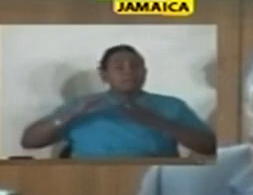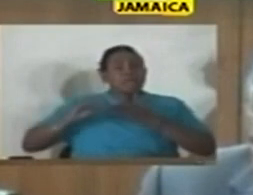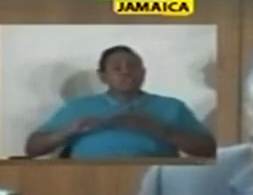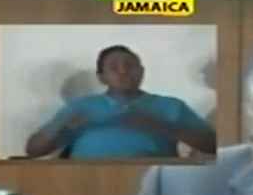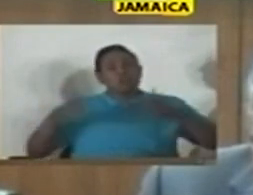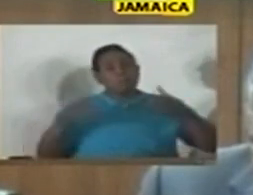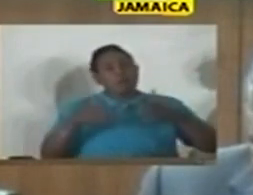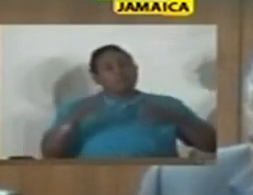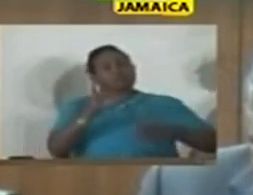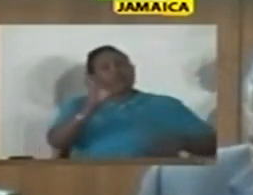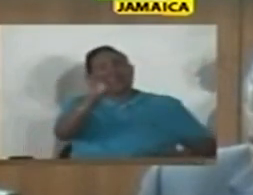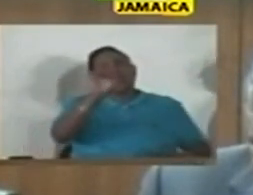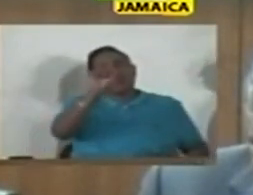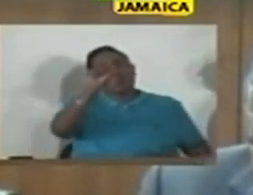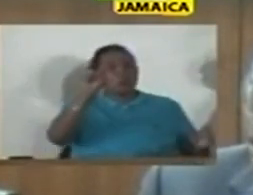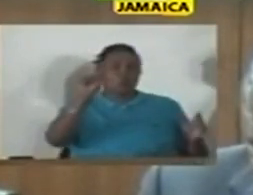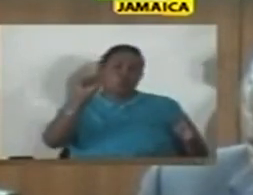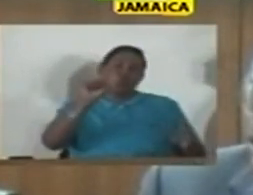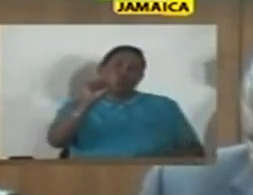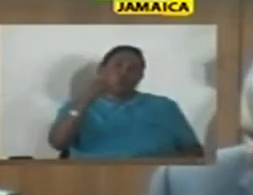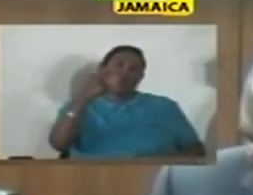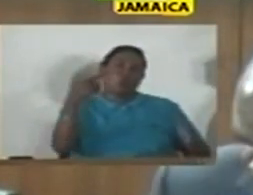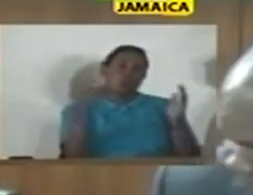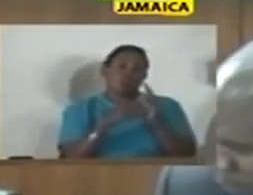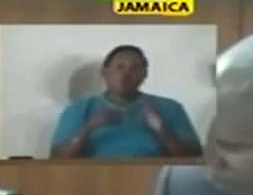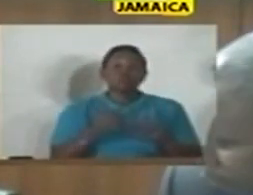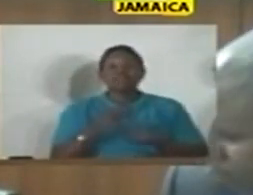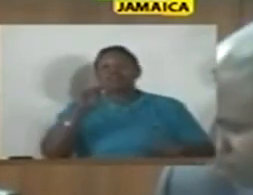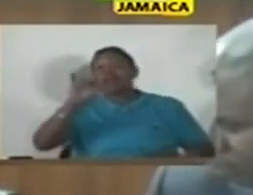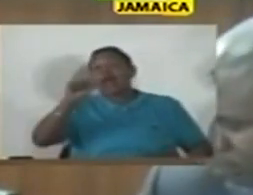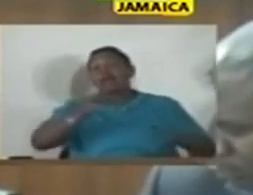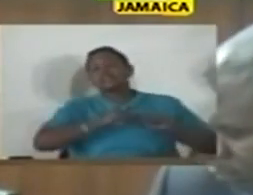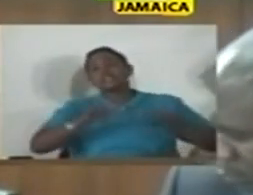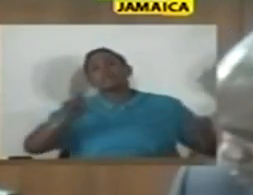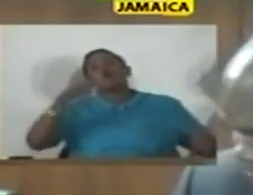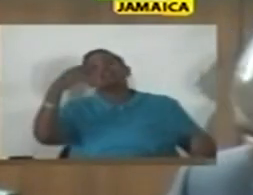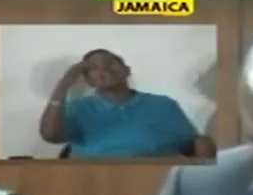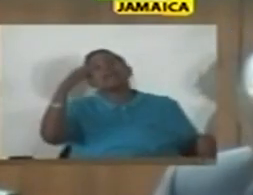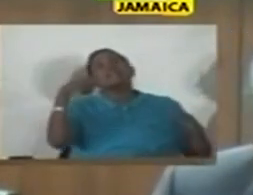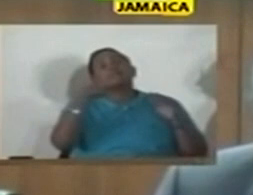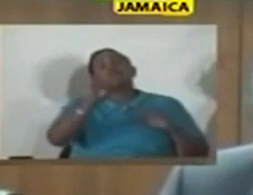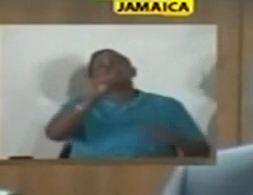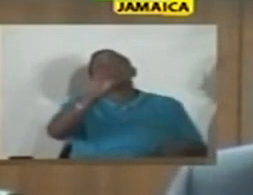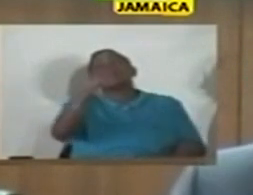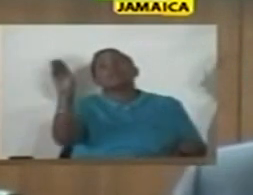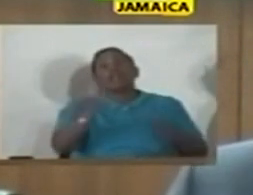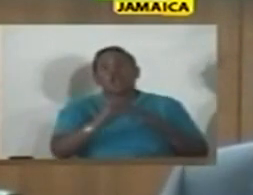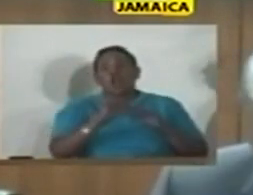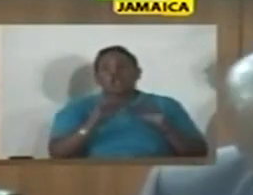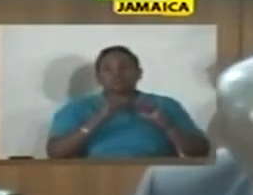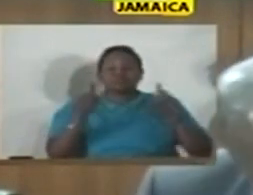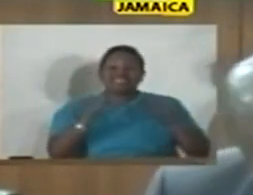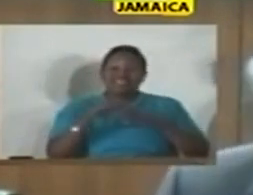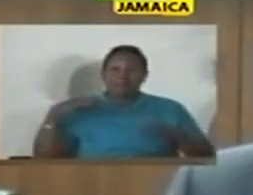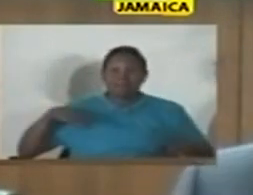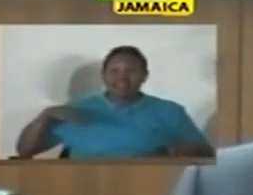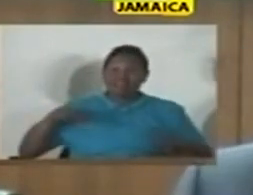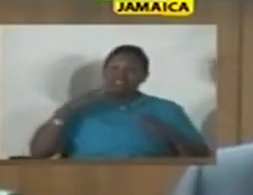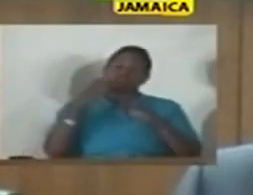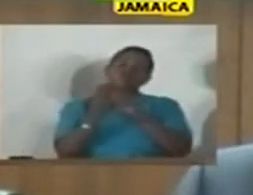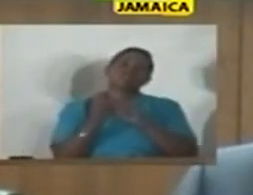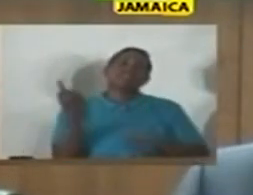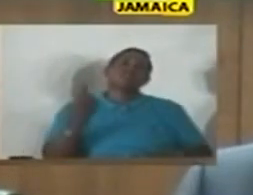around 121,000, the NIS disbursed $19.4 billion in benefits, receiving